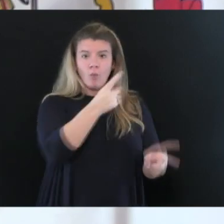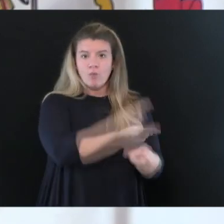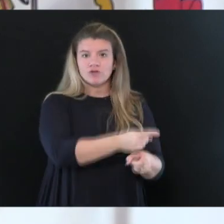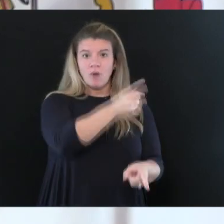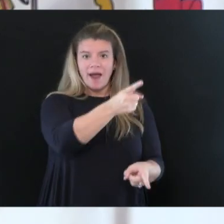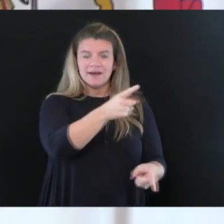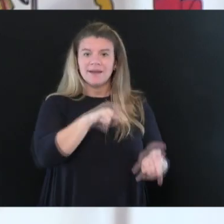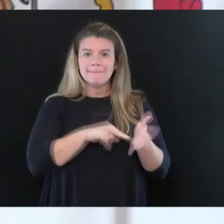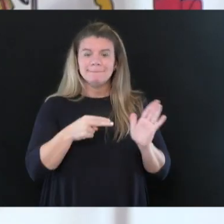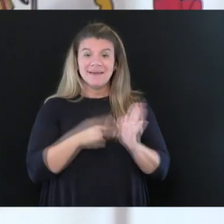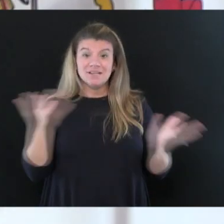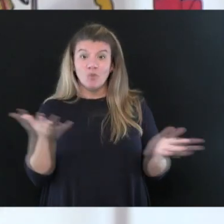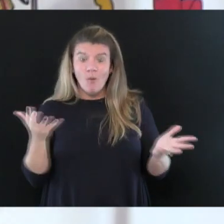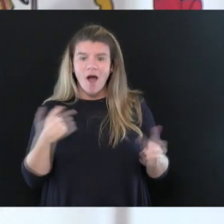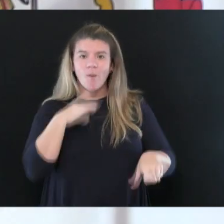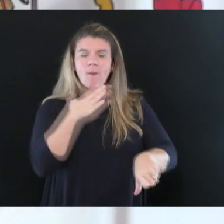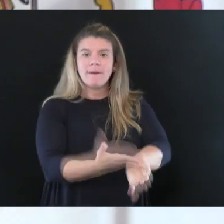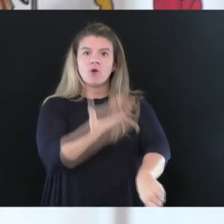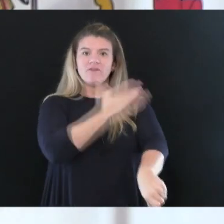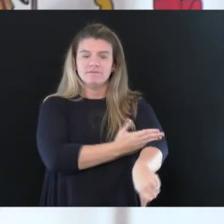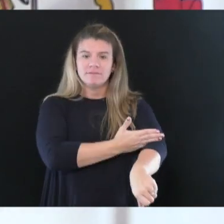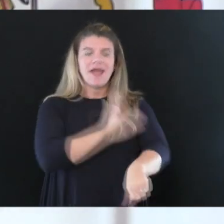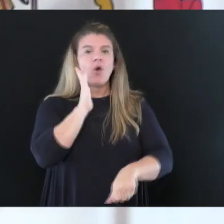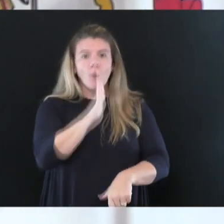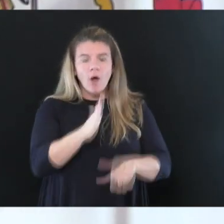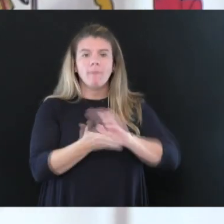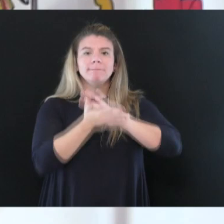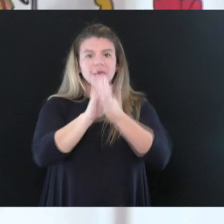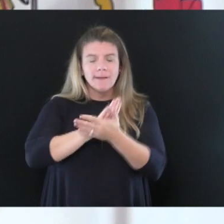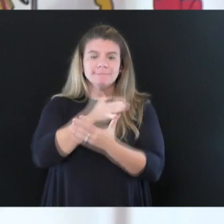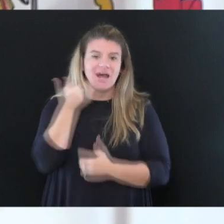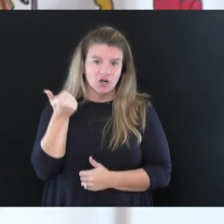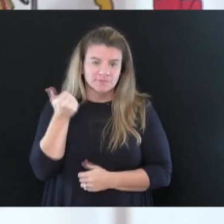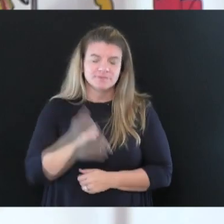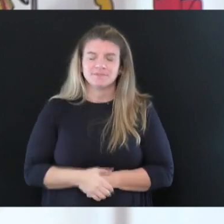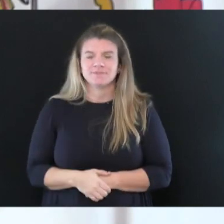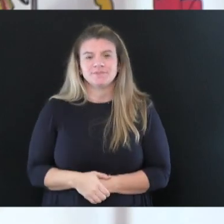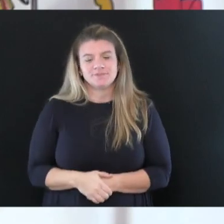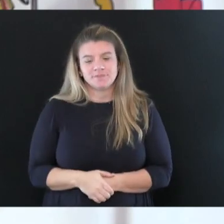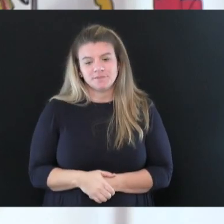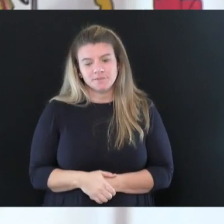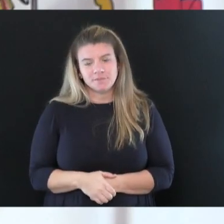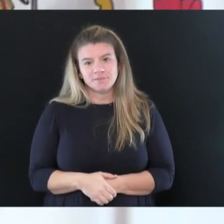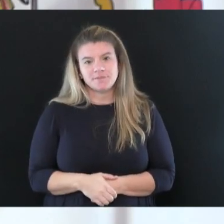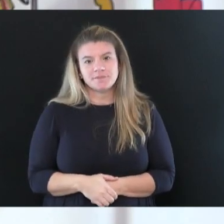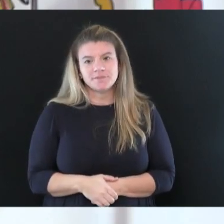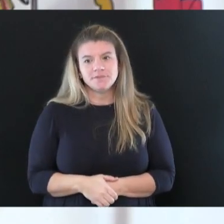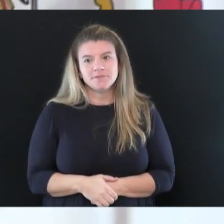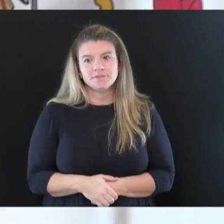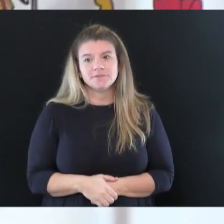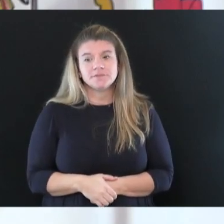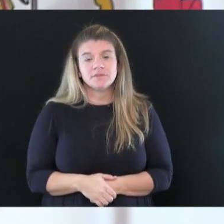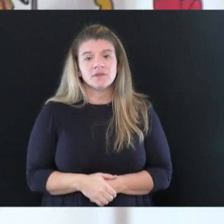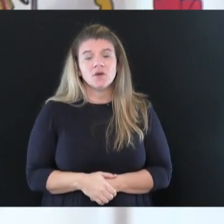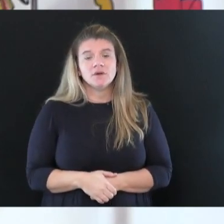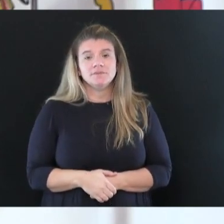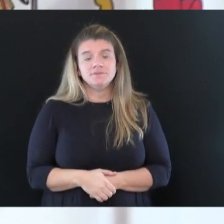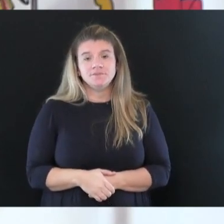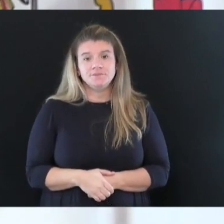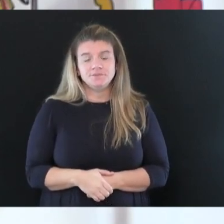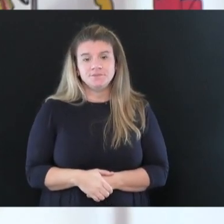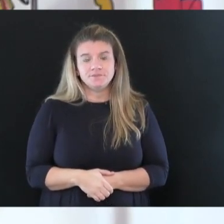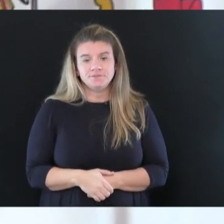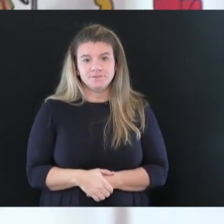better. We're going to absolutely make it better. From a standpoint of all the other things,